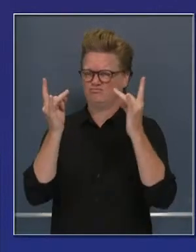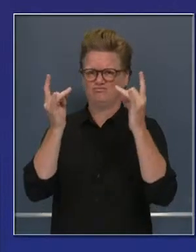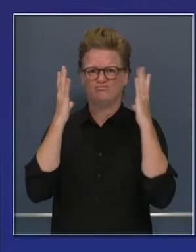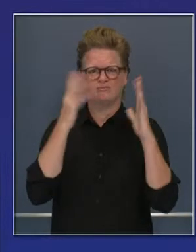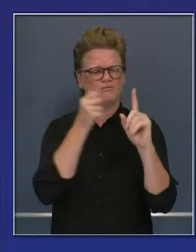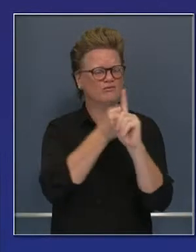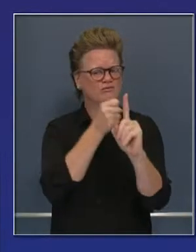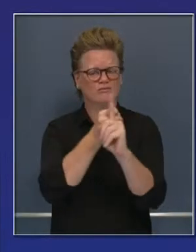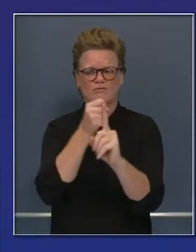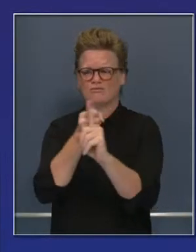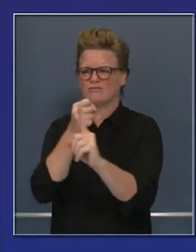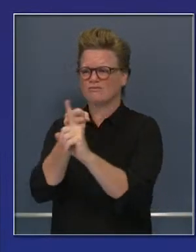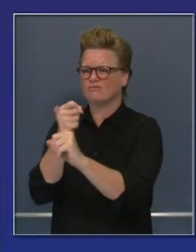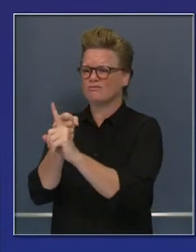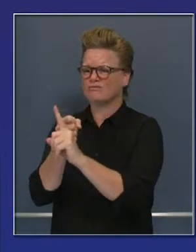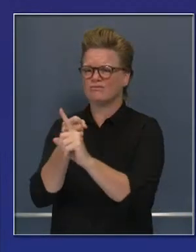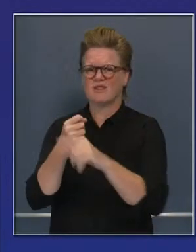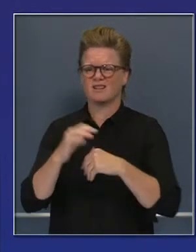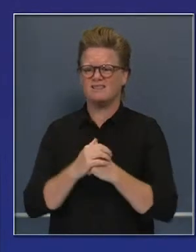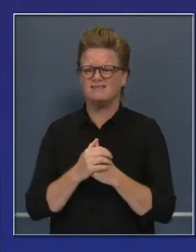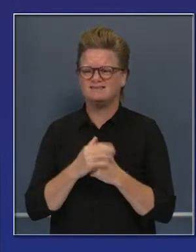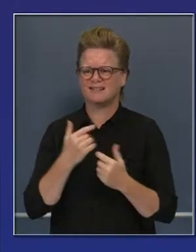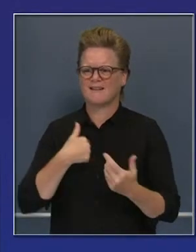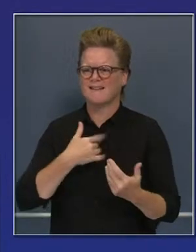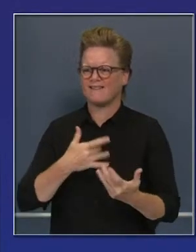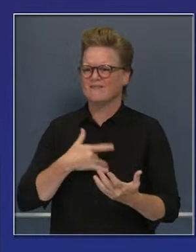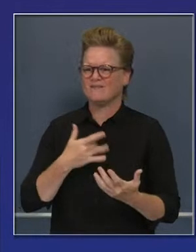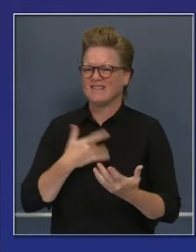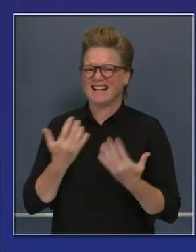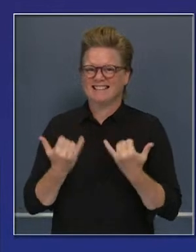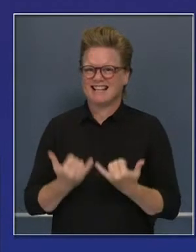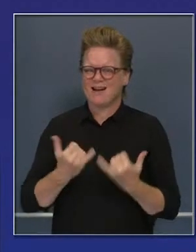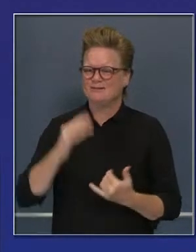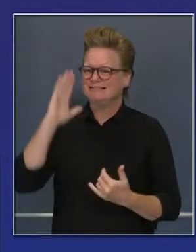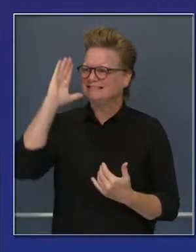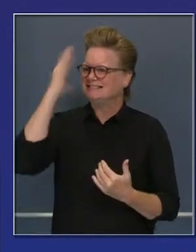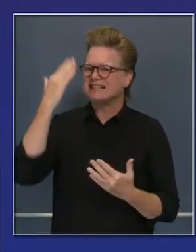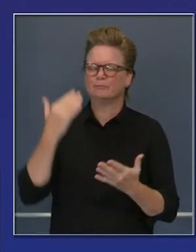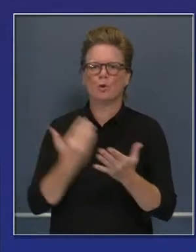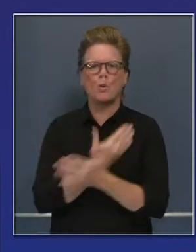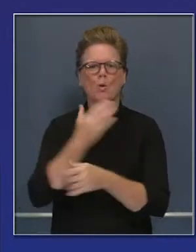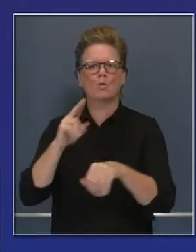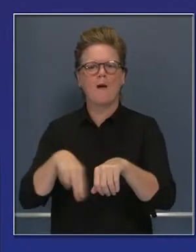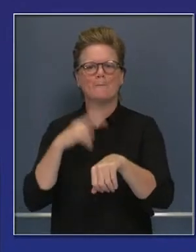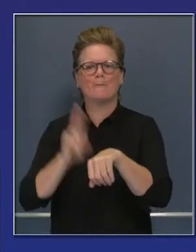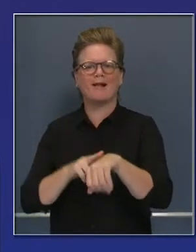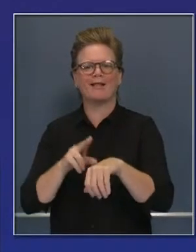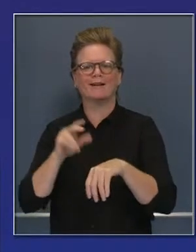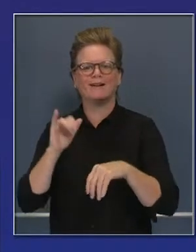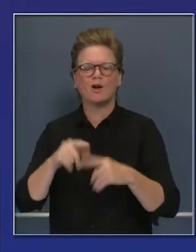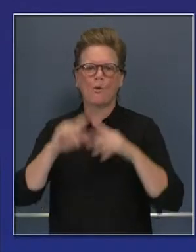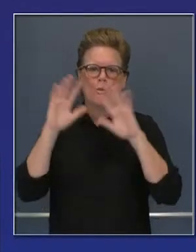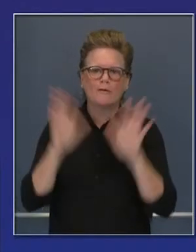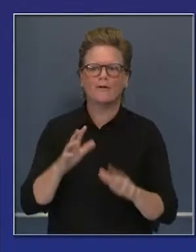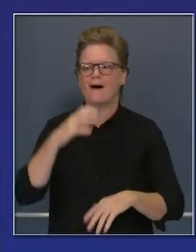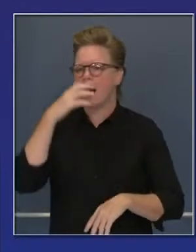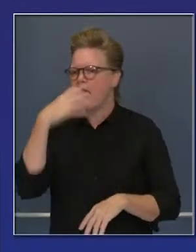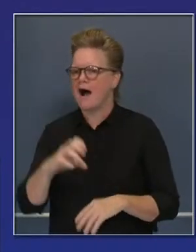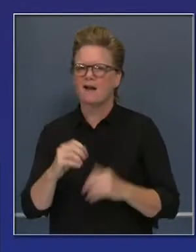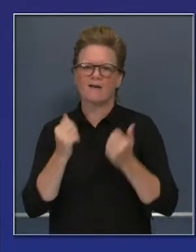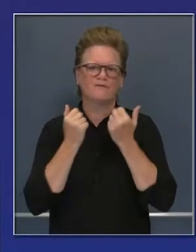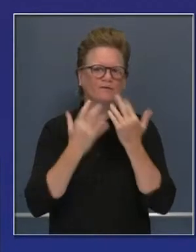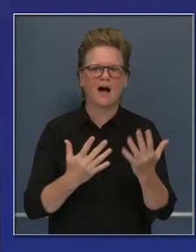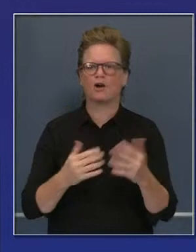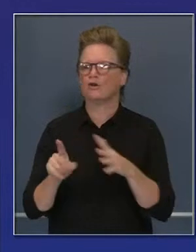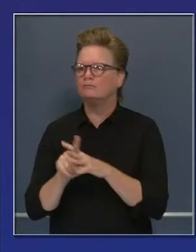out here on the West Coast of the United States, impacting disproportionately the state of California. I have no patience, and I